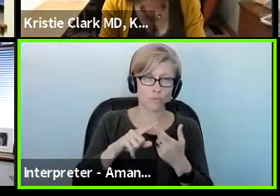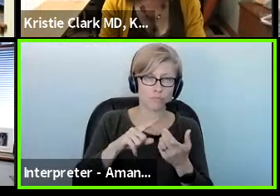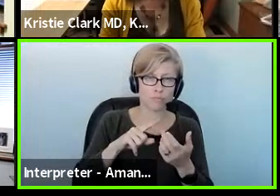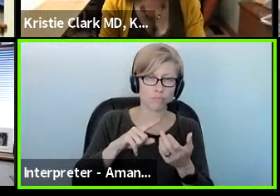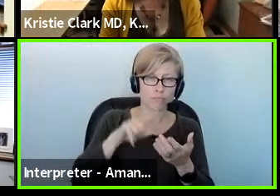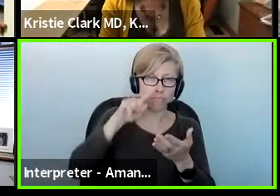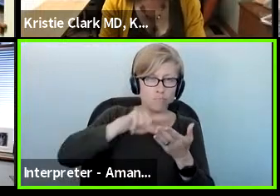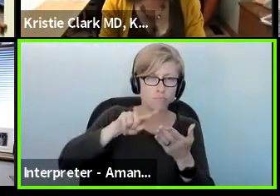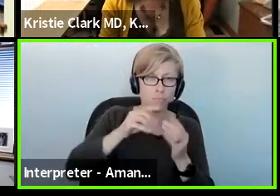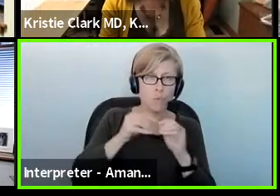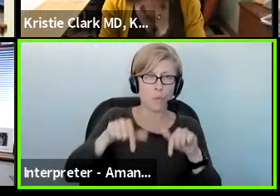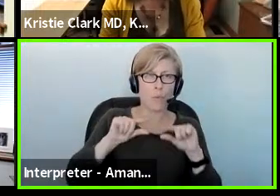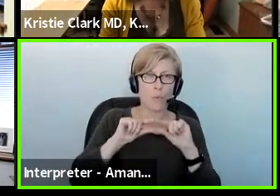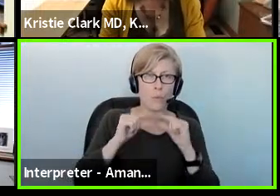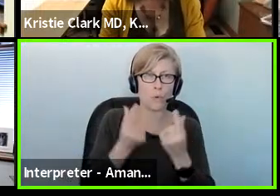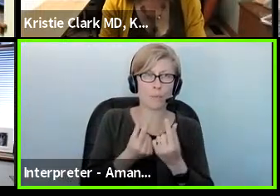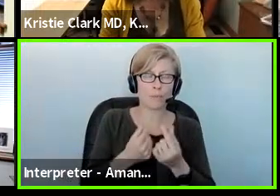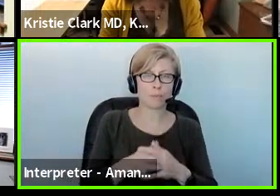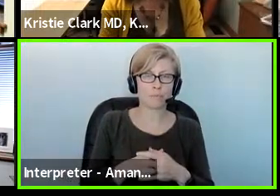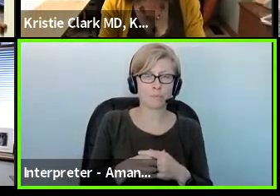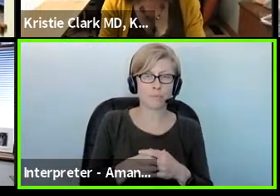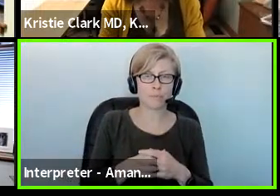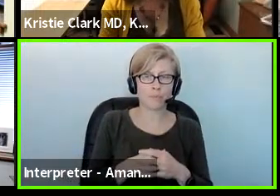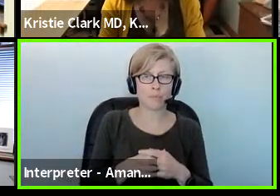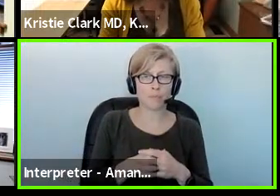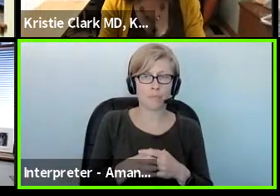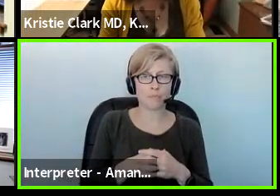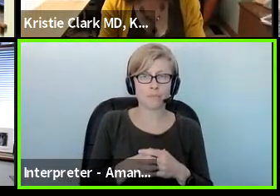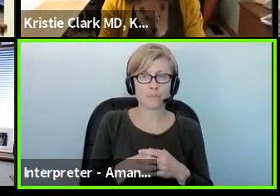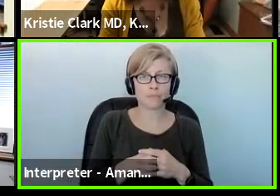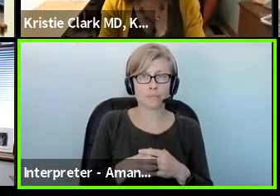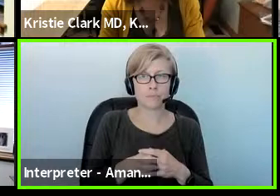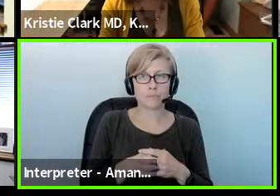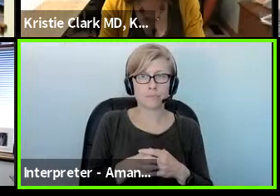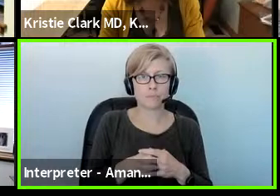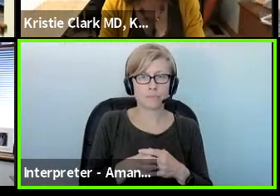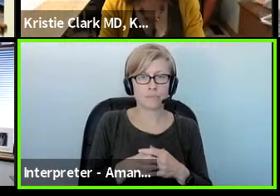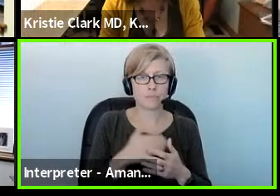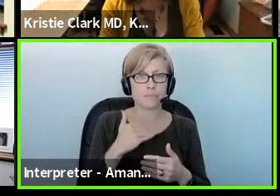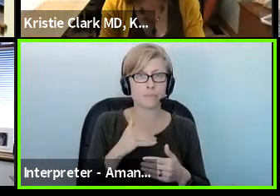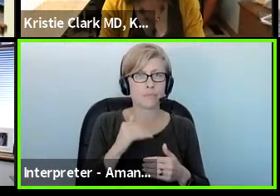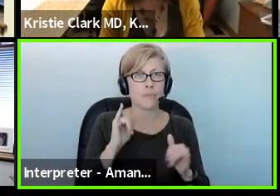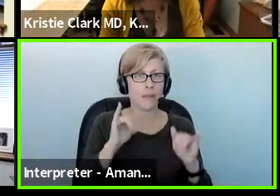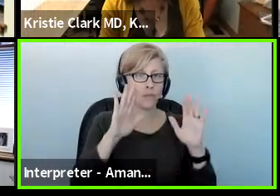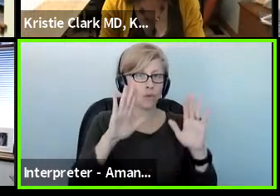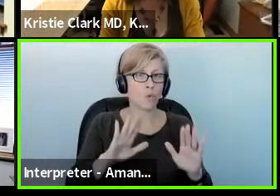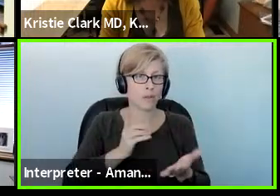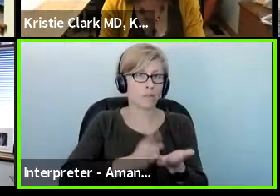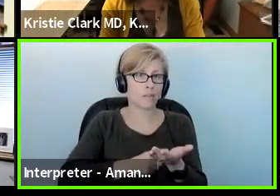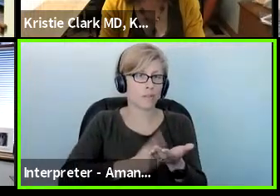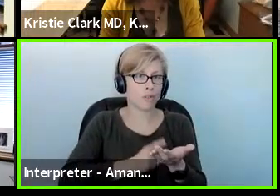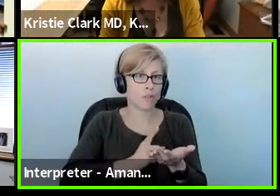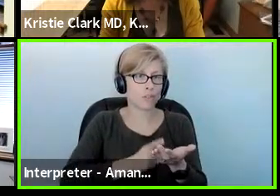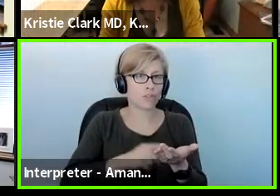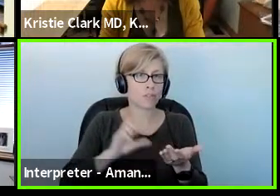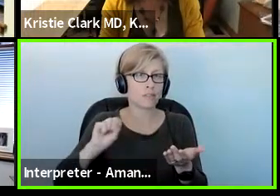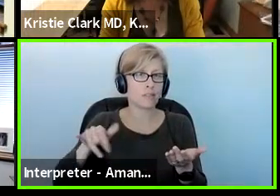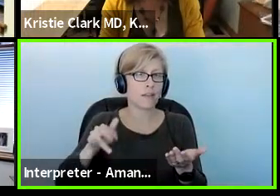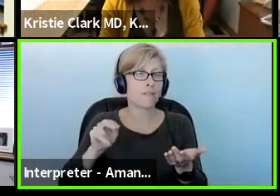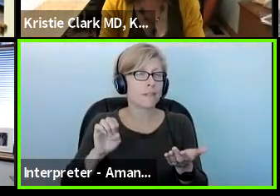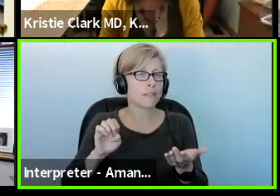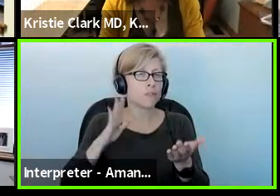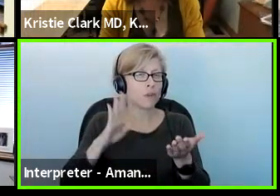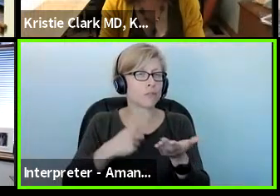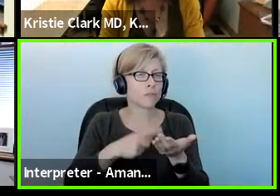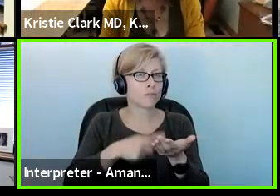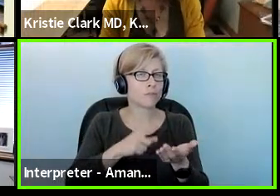with this group. Yeah, I think that's certainly a great discussion to have, is kind of what people are seeing.